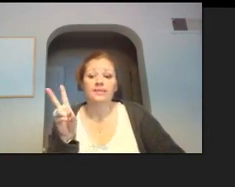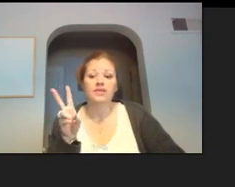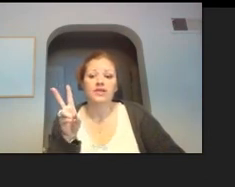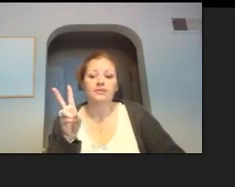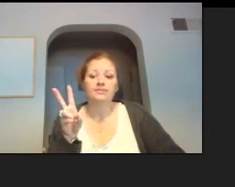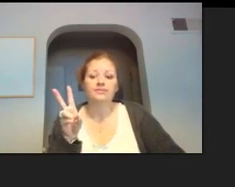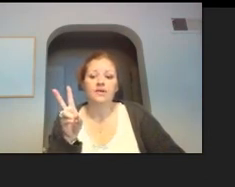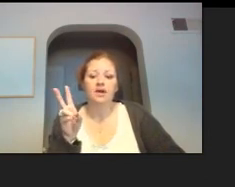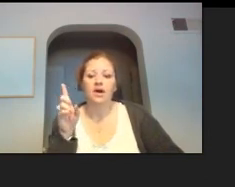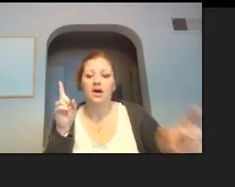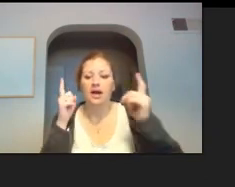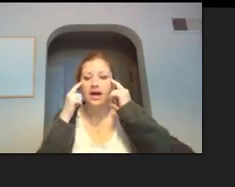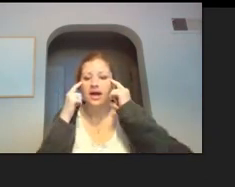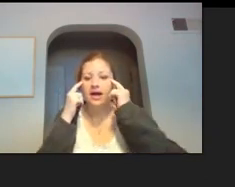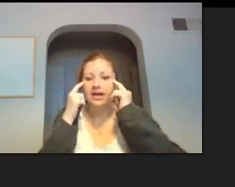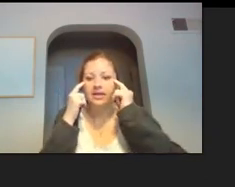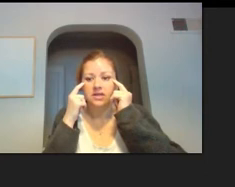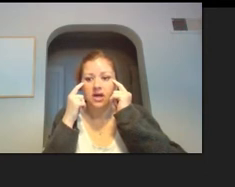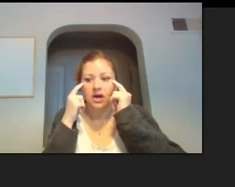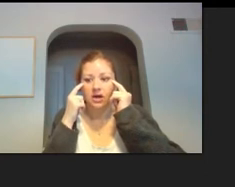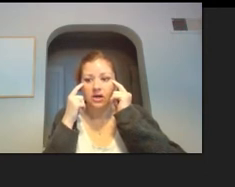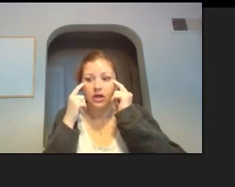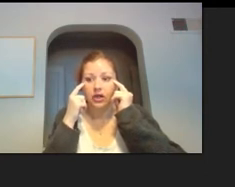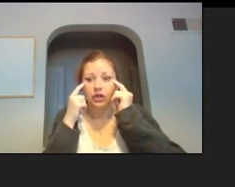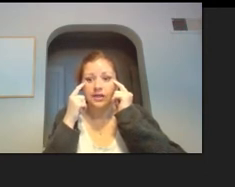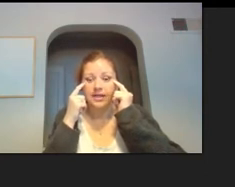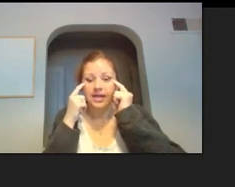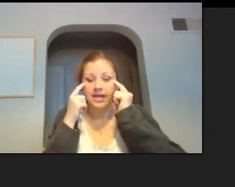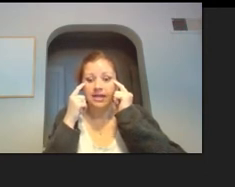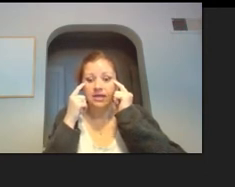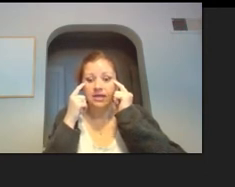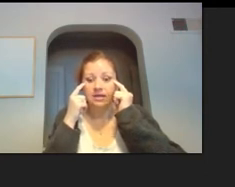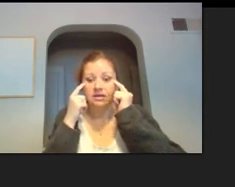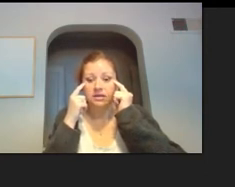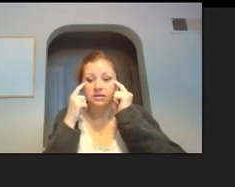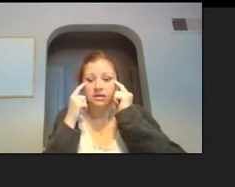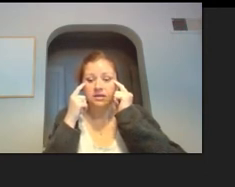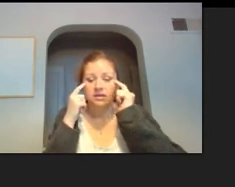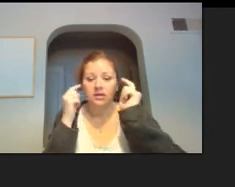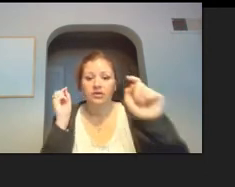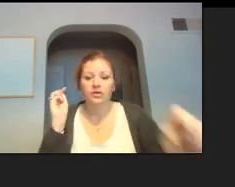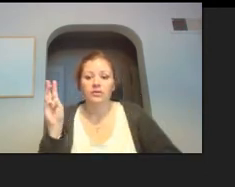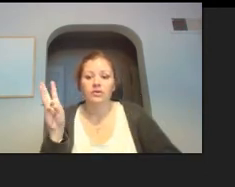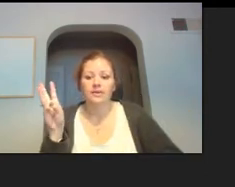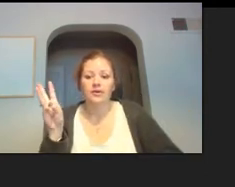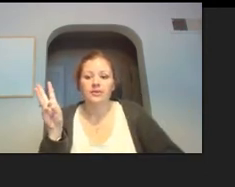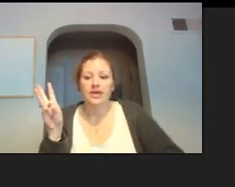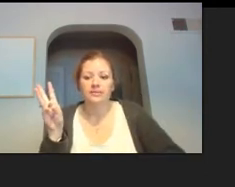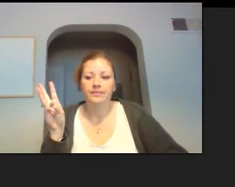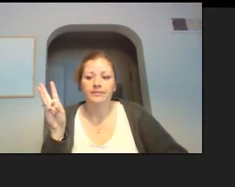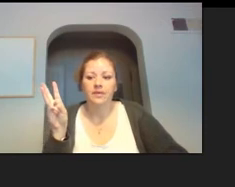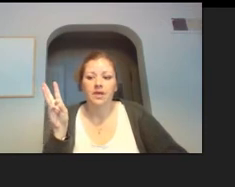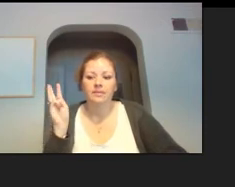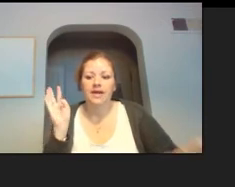Rule number 2, our eyes are looking. Rule number